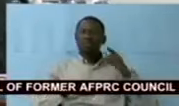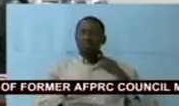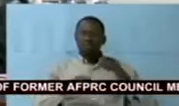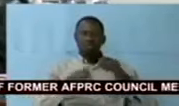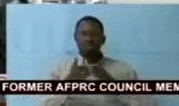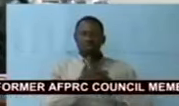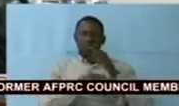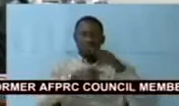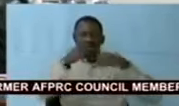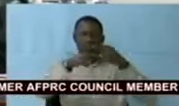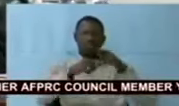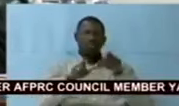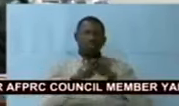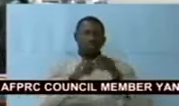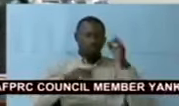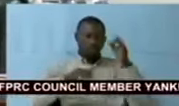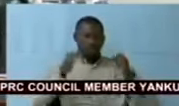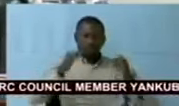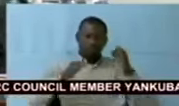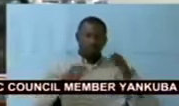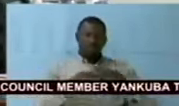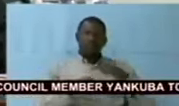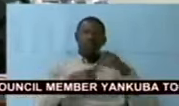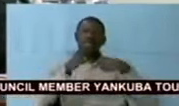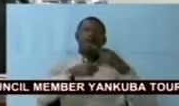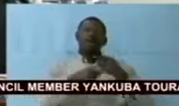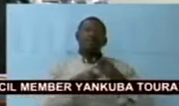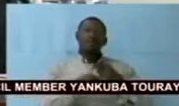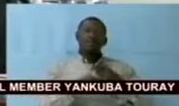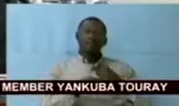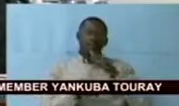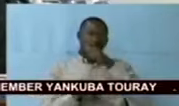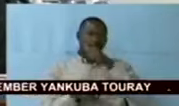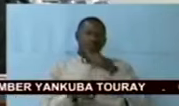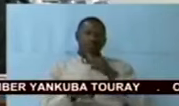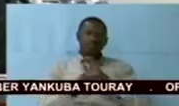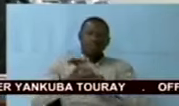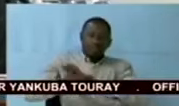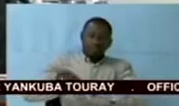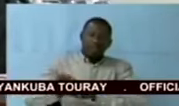But that was after serving his 2-year sentence already.